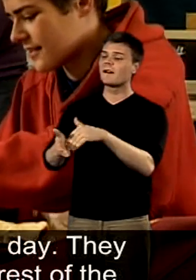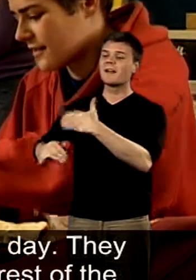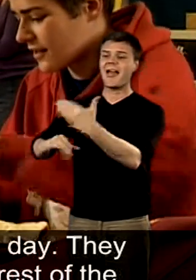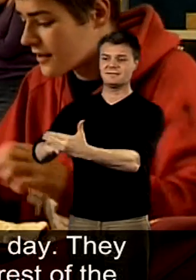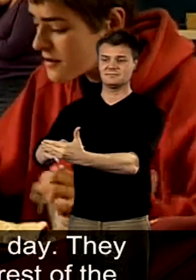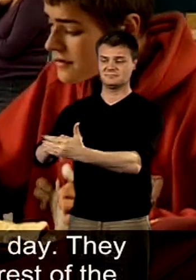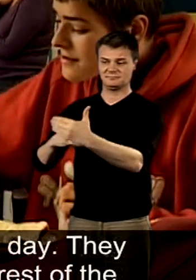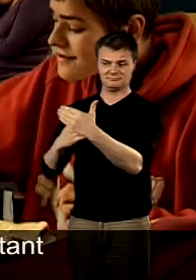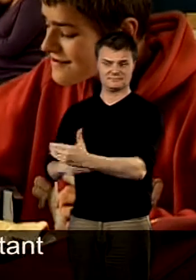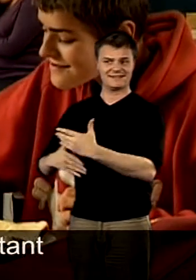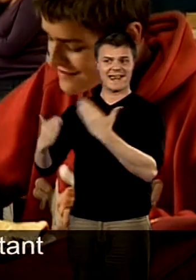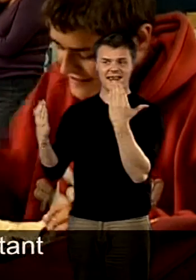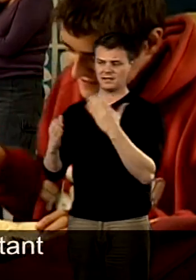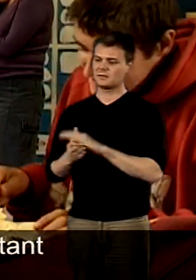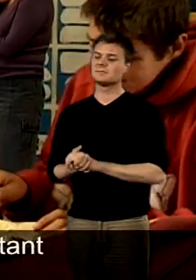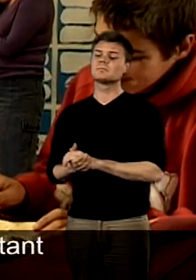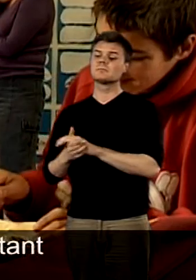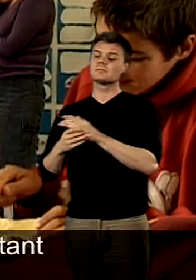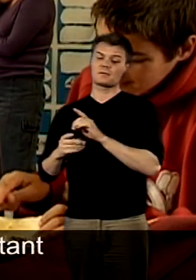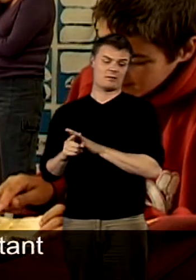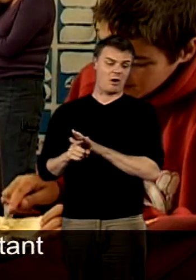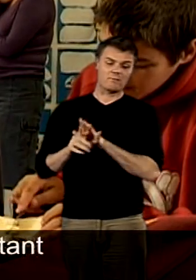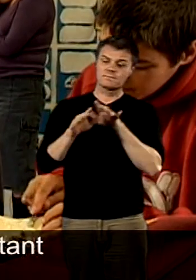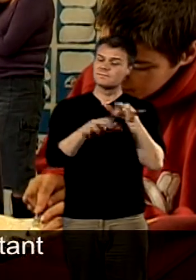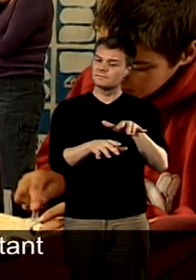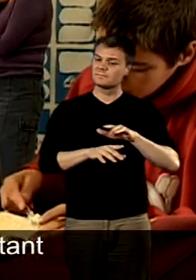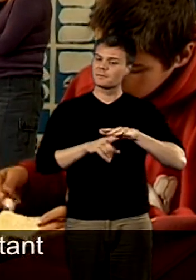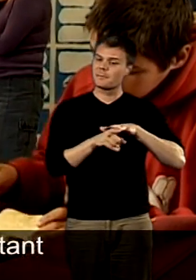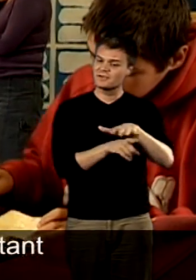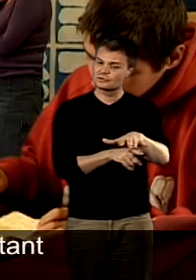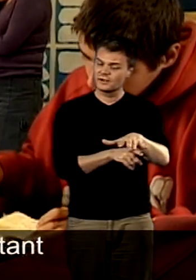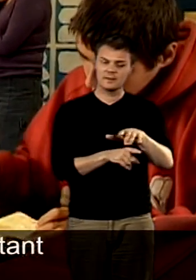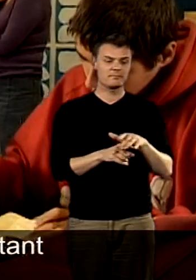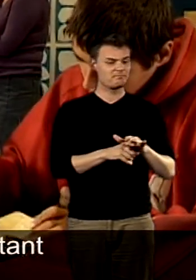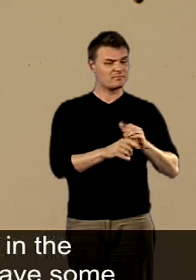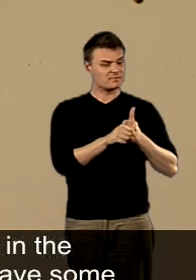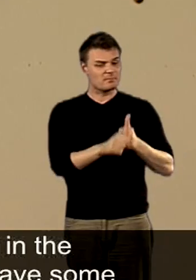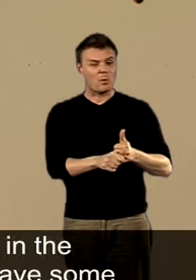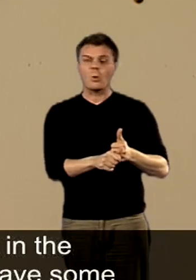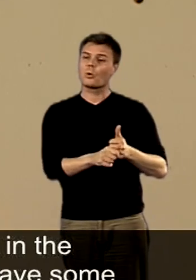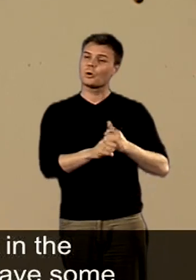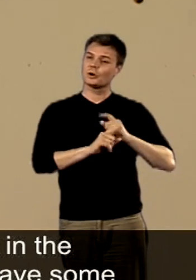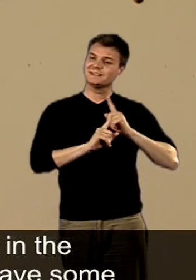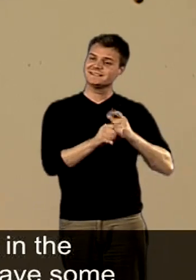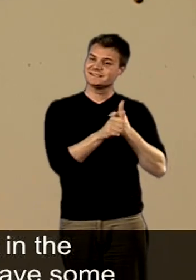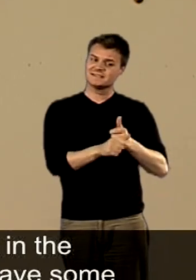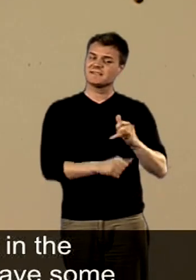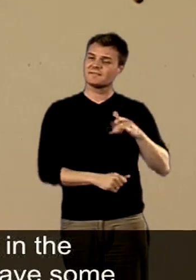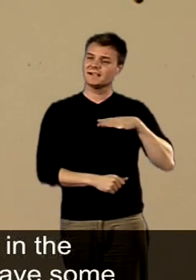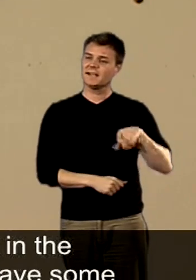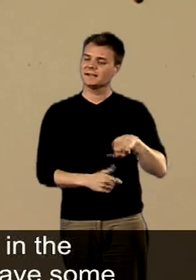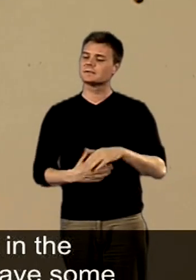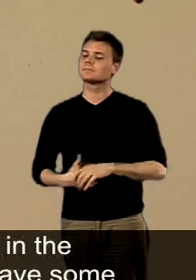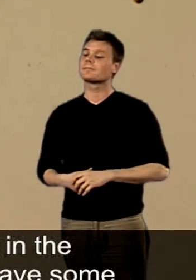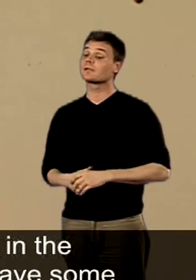attend mainstream lessons for the rest of the day, supported by a teaching assistant if needed. What we like to do is set them in the